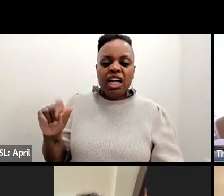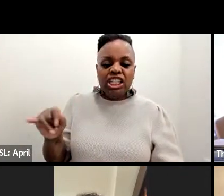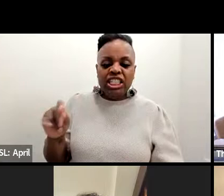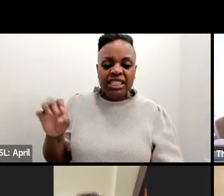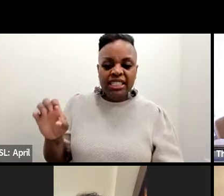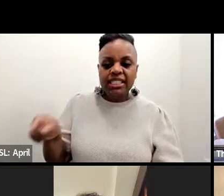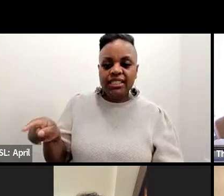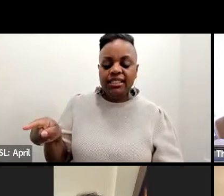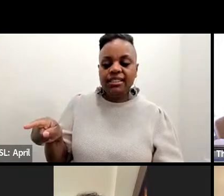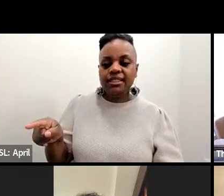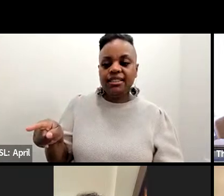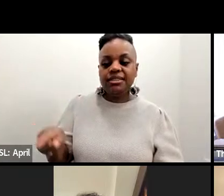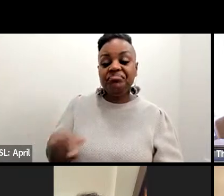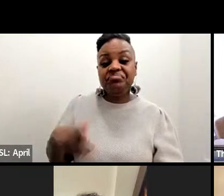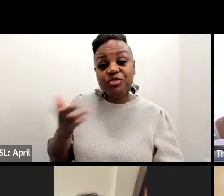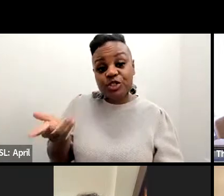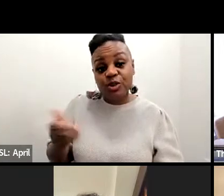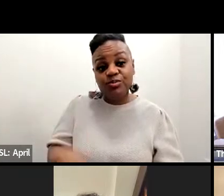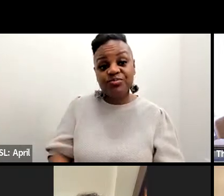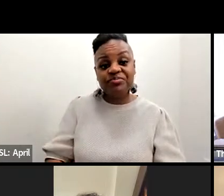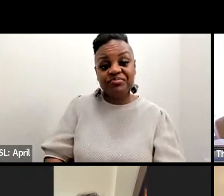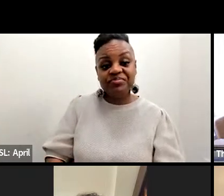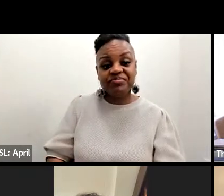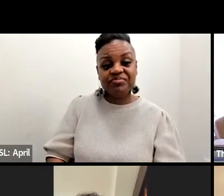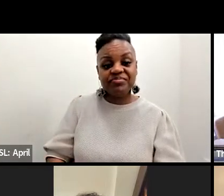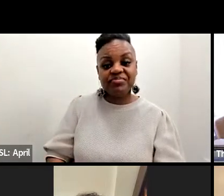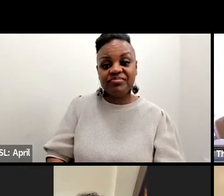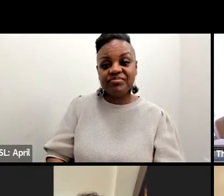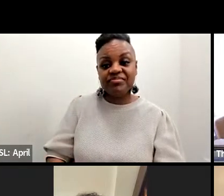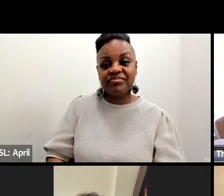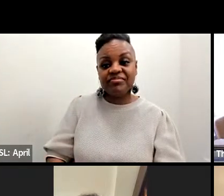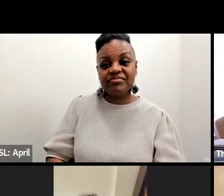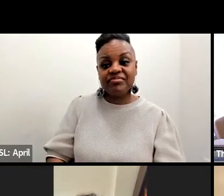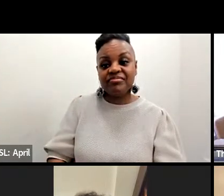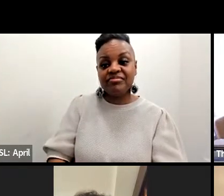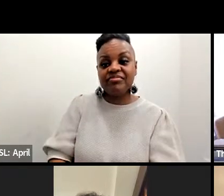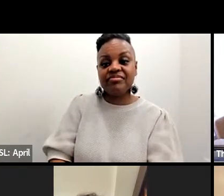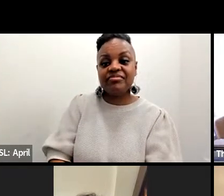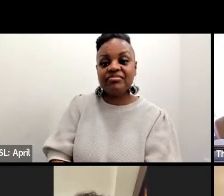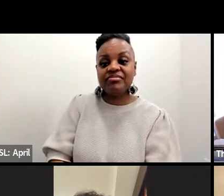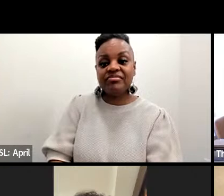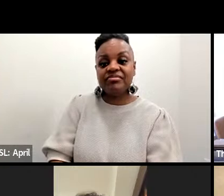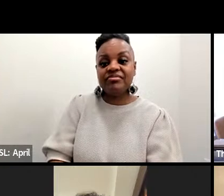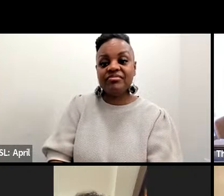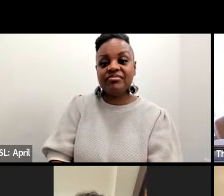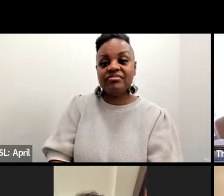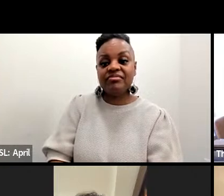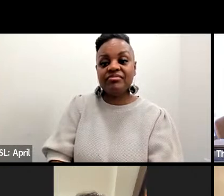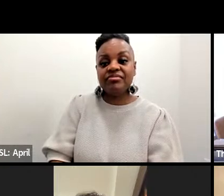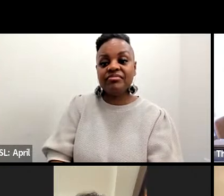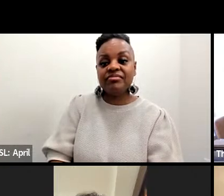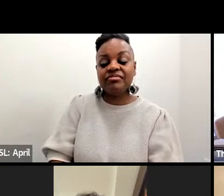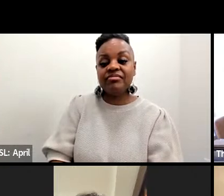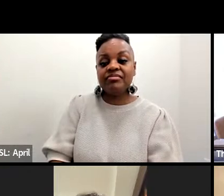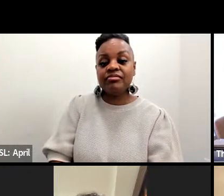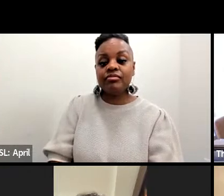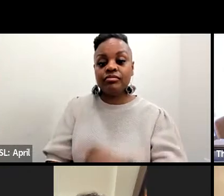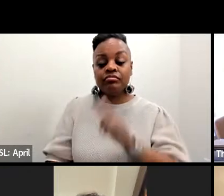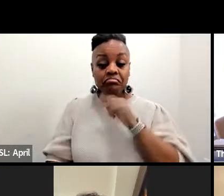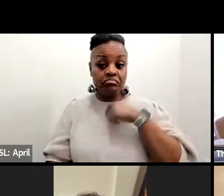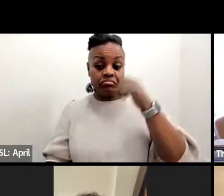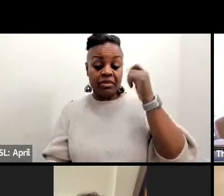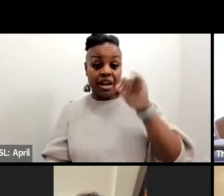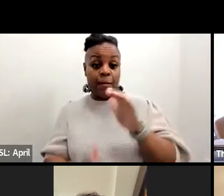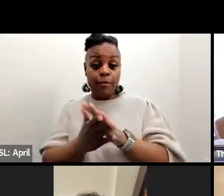the Muslim Brotherhood is a product of its national context, right? And the important developments that are documented